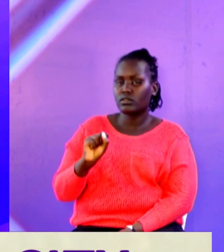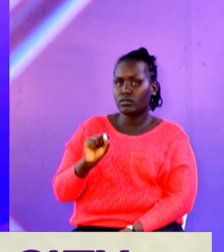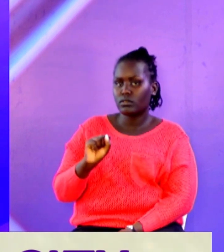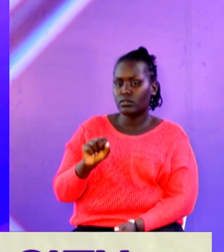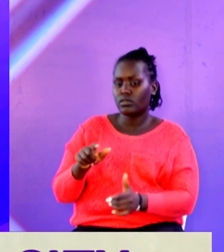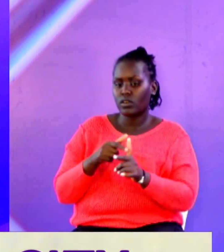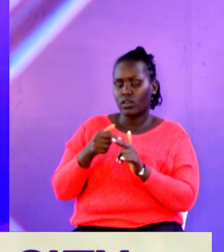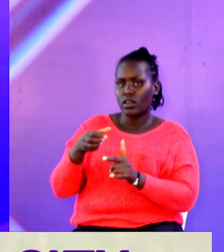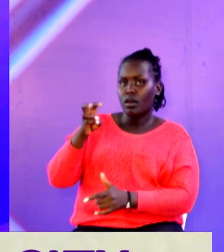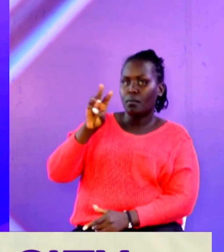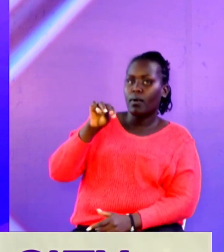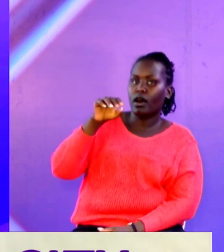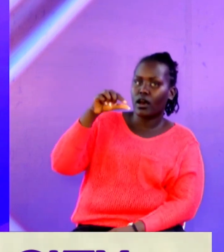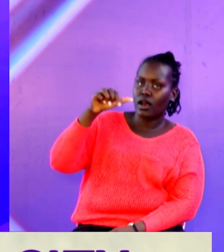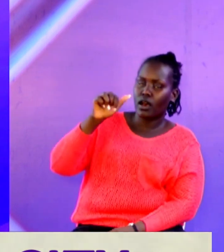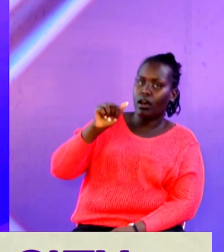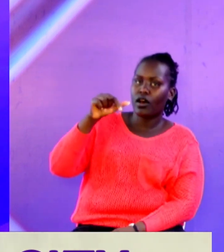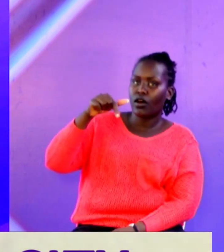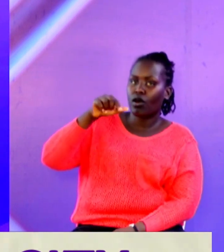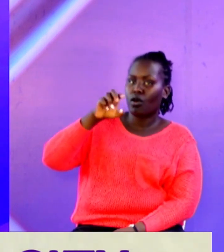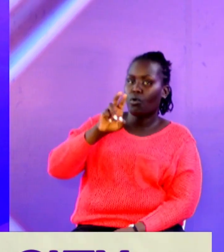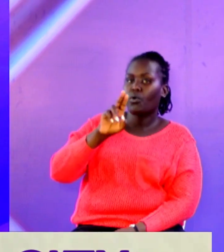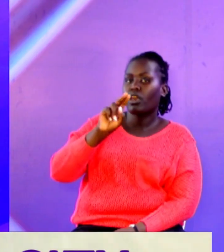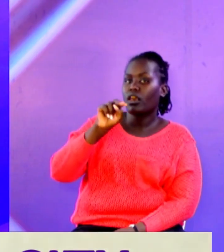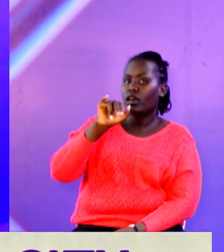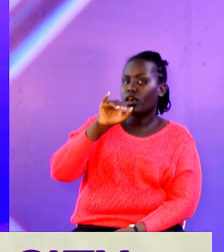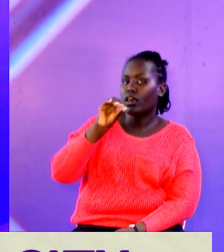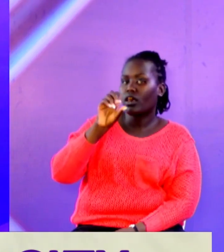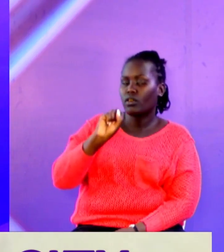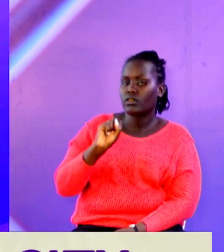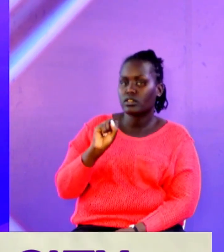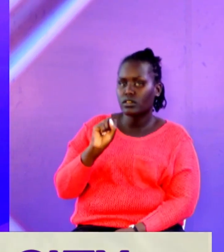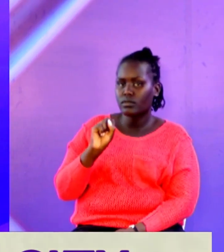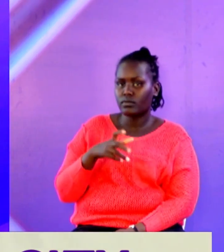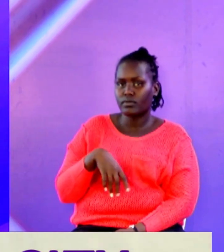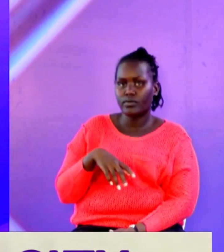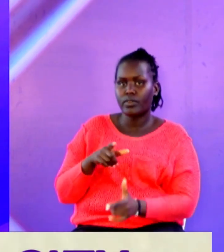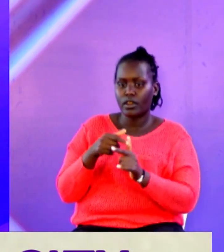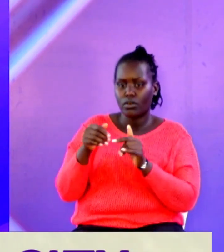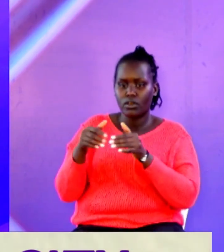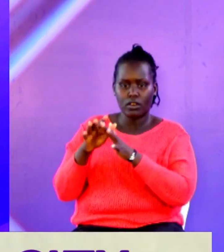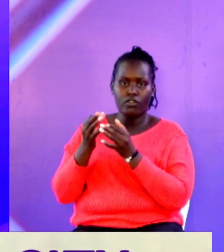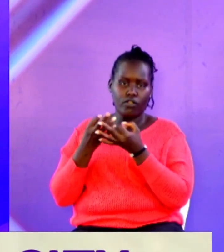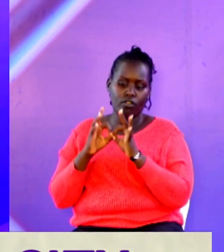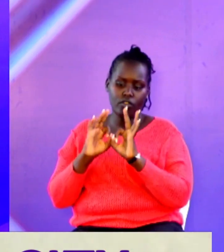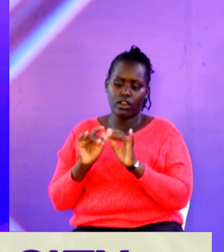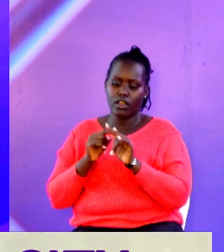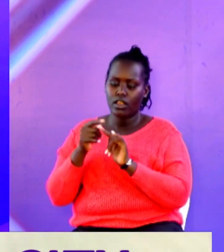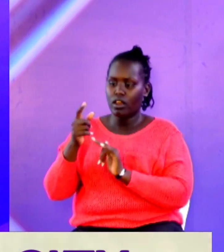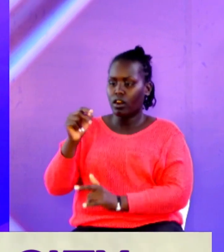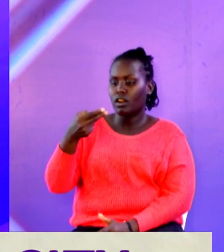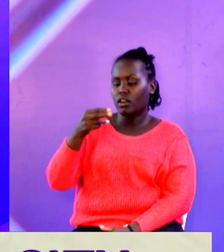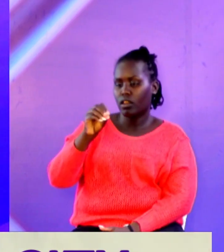Then Marquinhos went to Cruzeiro in Brazil. Takeru Tomiyasu was released on a free. Then Thomas Partey